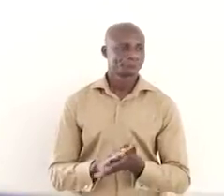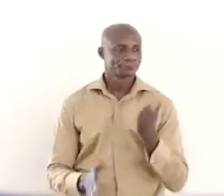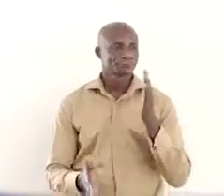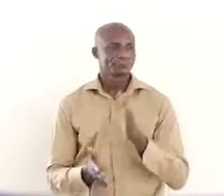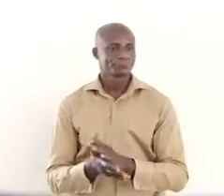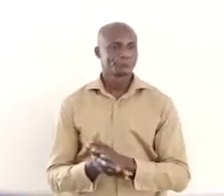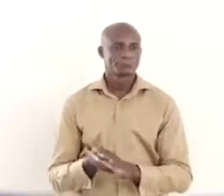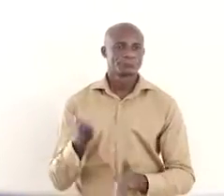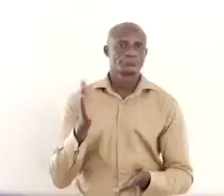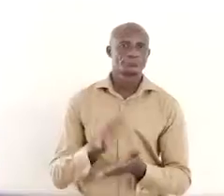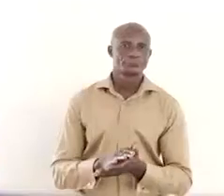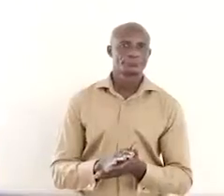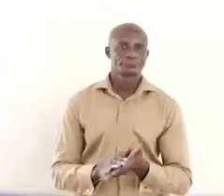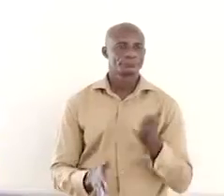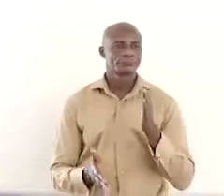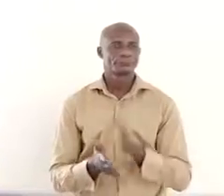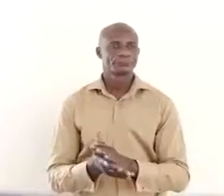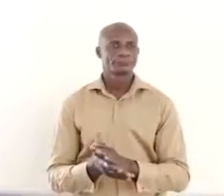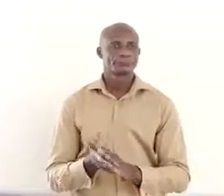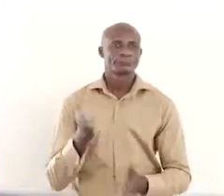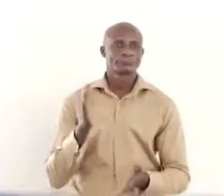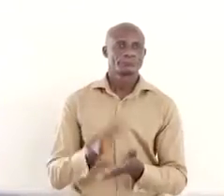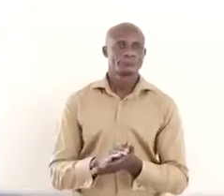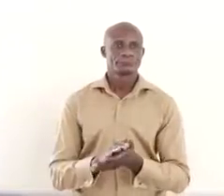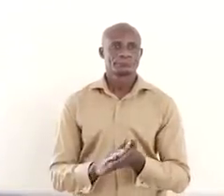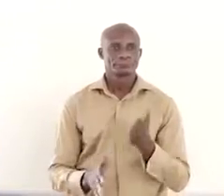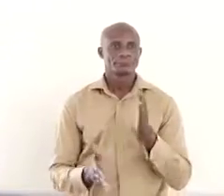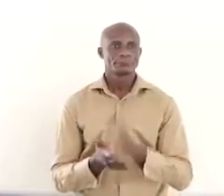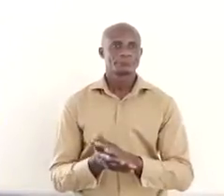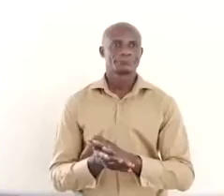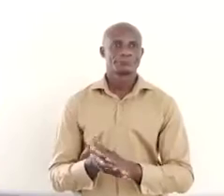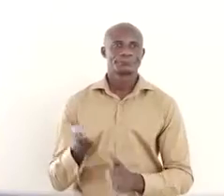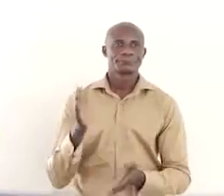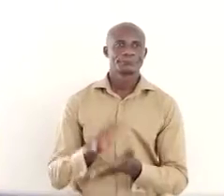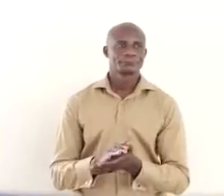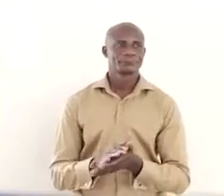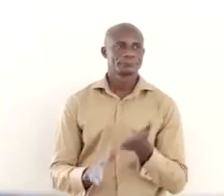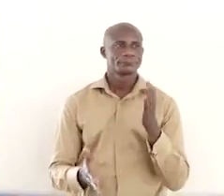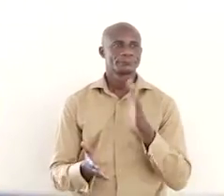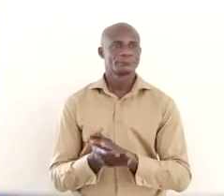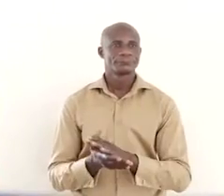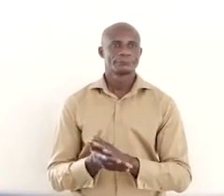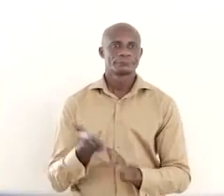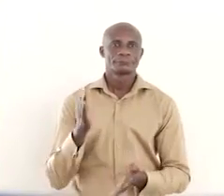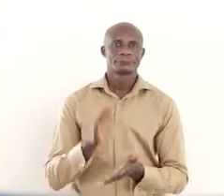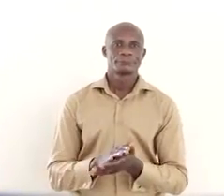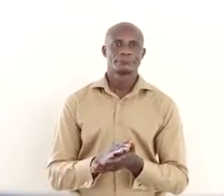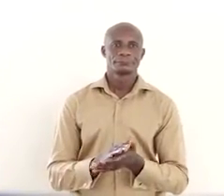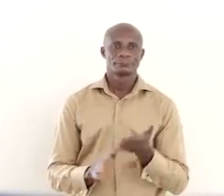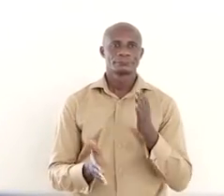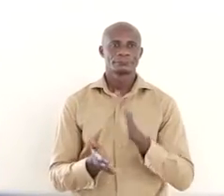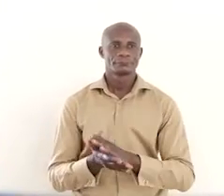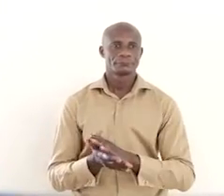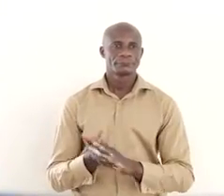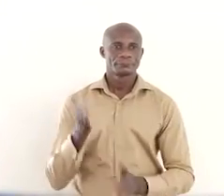Mystery, and with an angelic chant I proclaim the jubilation of